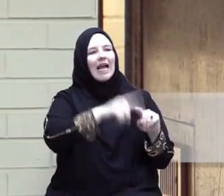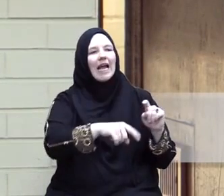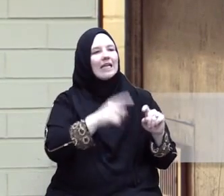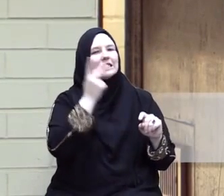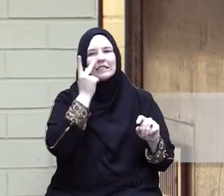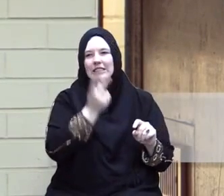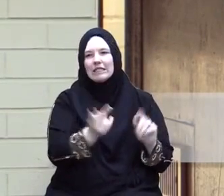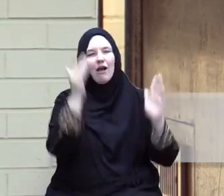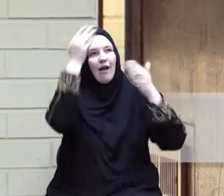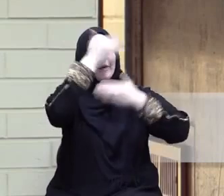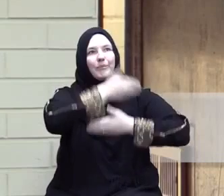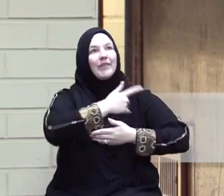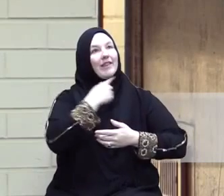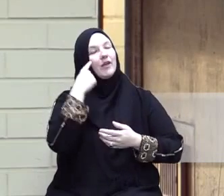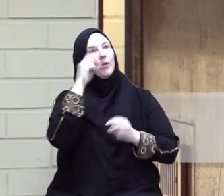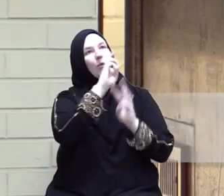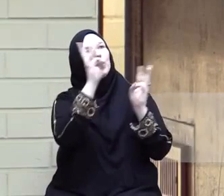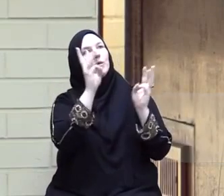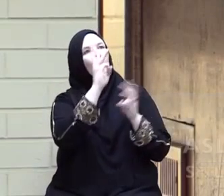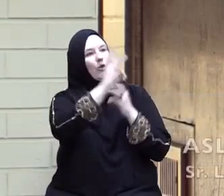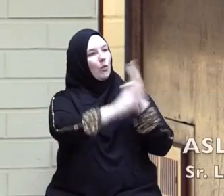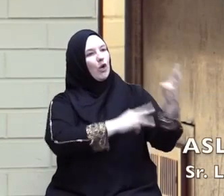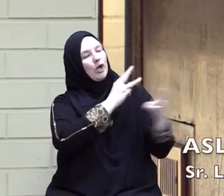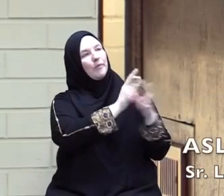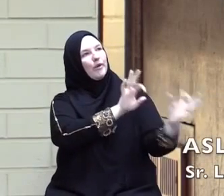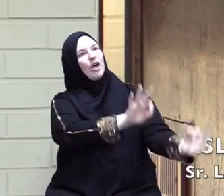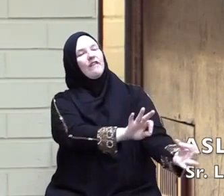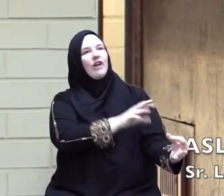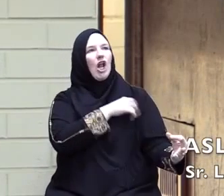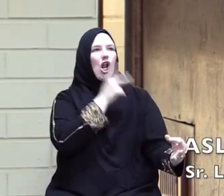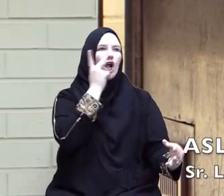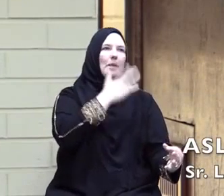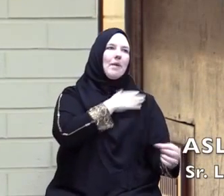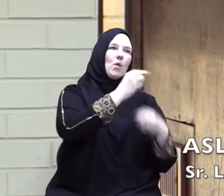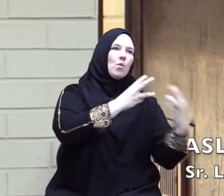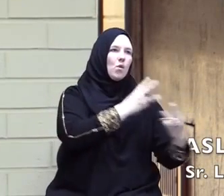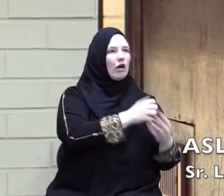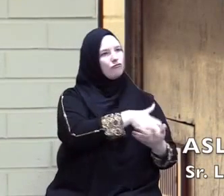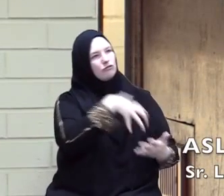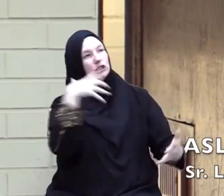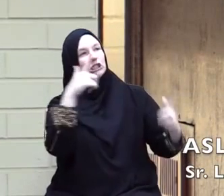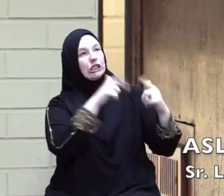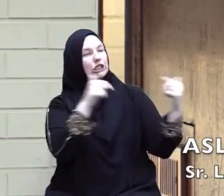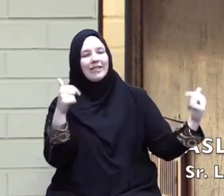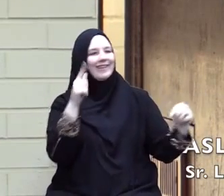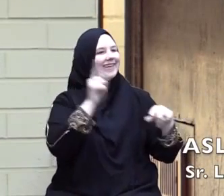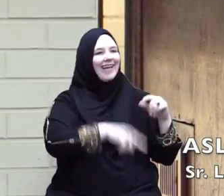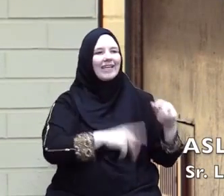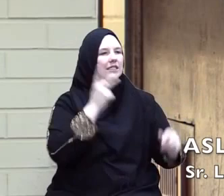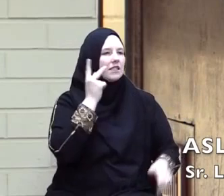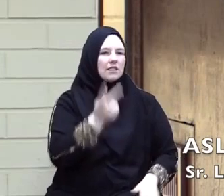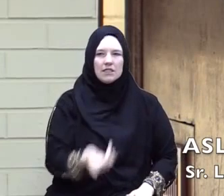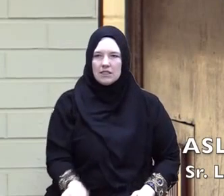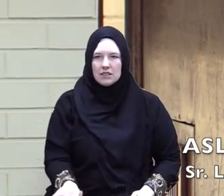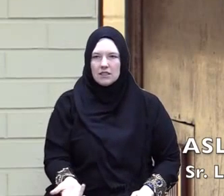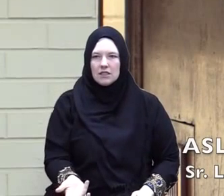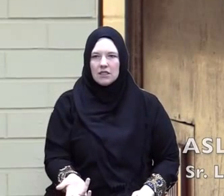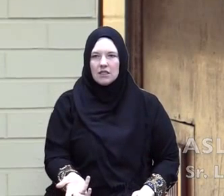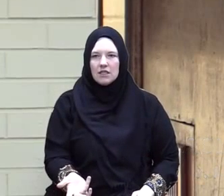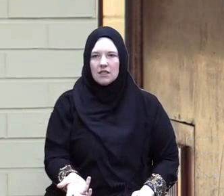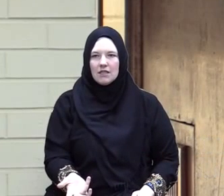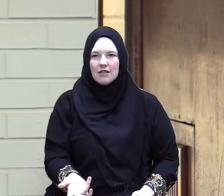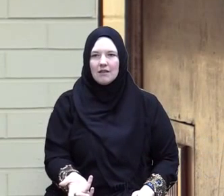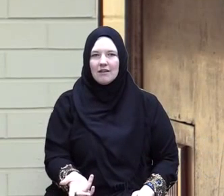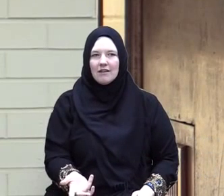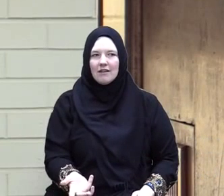definition of the fool. Not the poor, not the weak, not the underprivileged, not the exploited. These